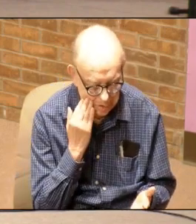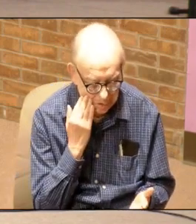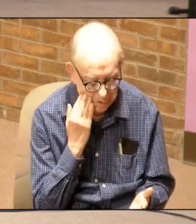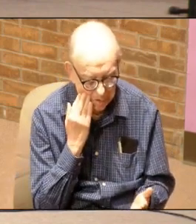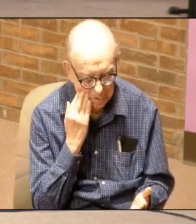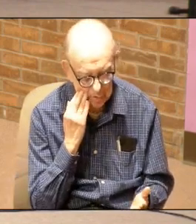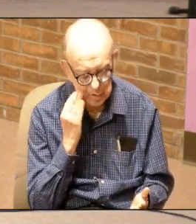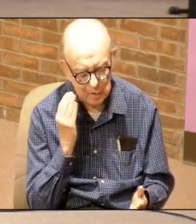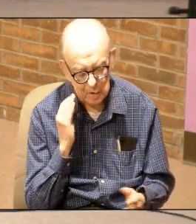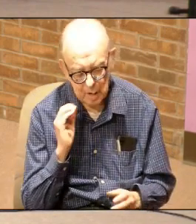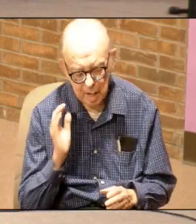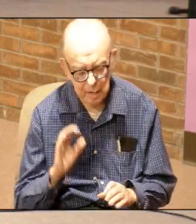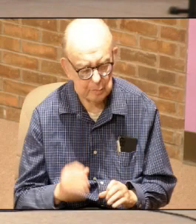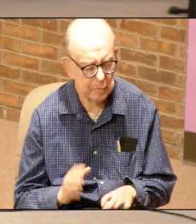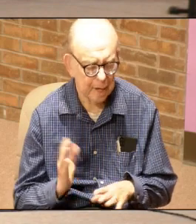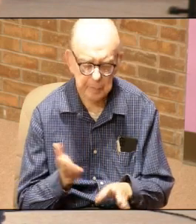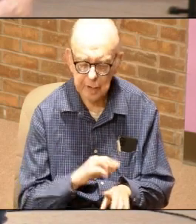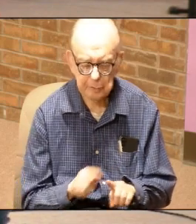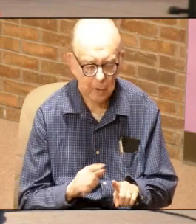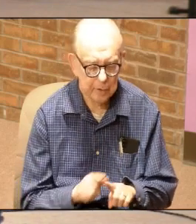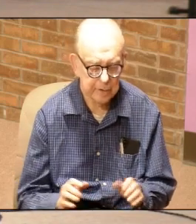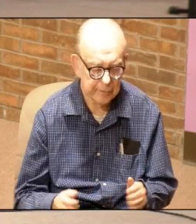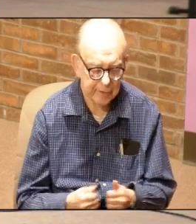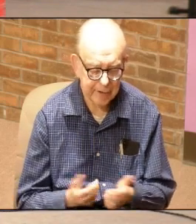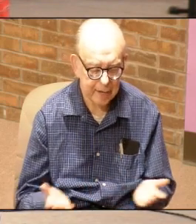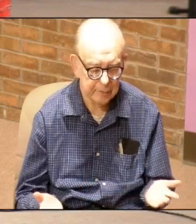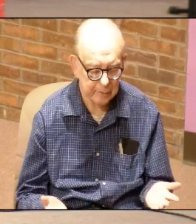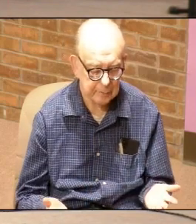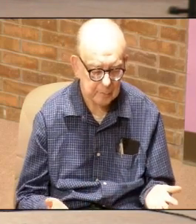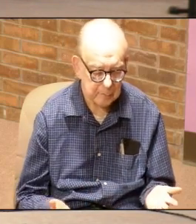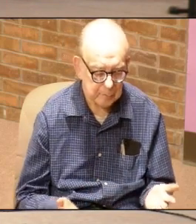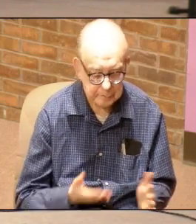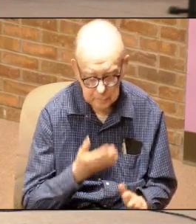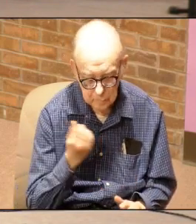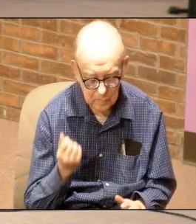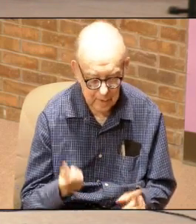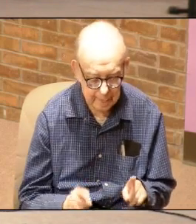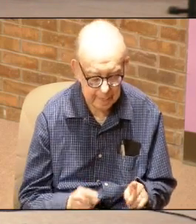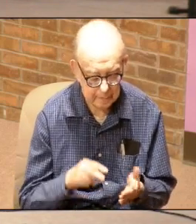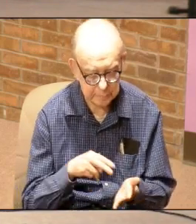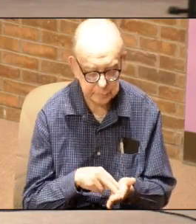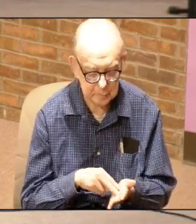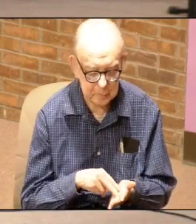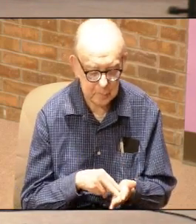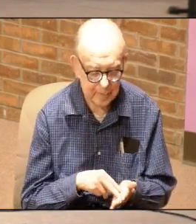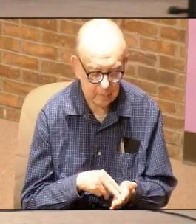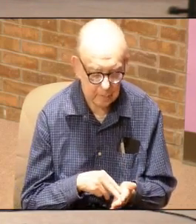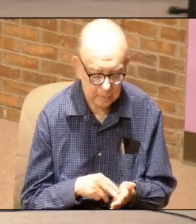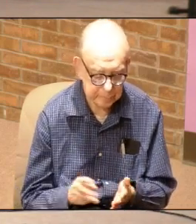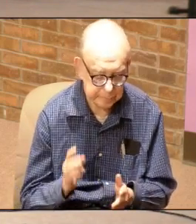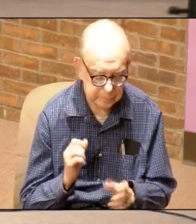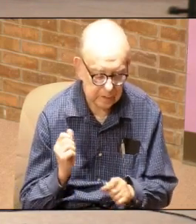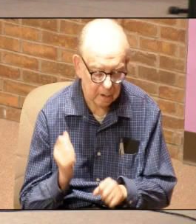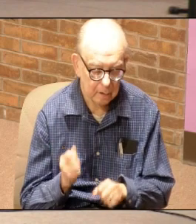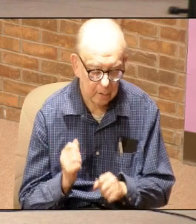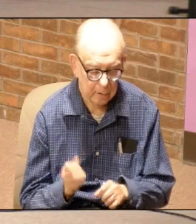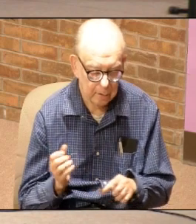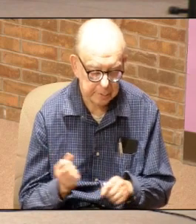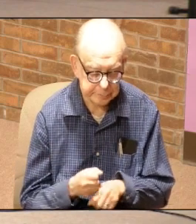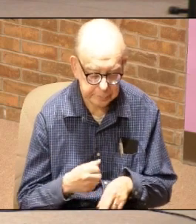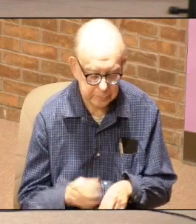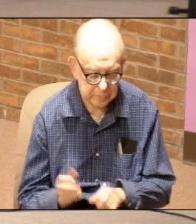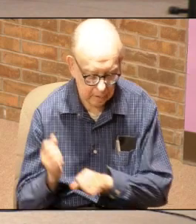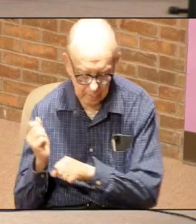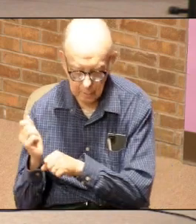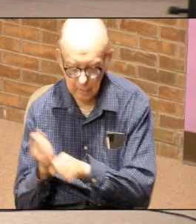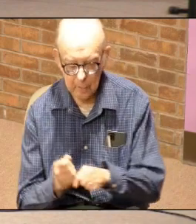of playing baseball or basketball or football, but it's better when you're standing up there in baseball, getting ready